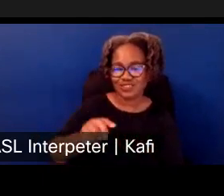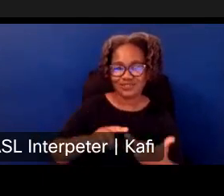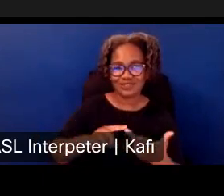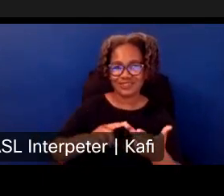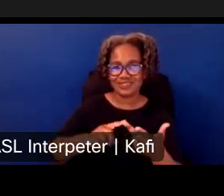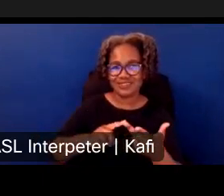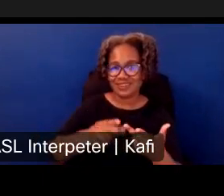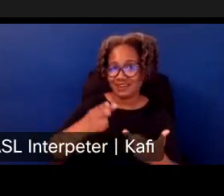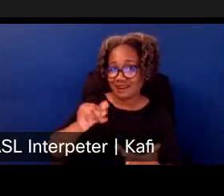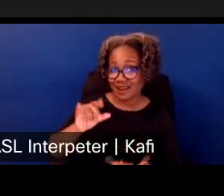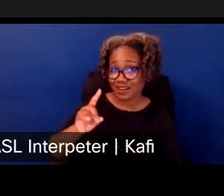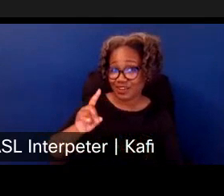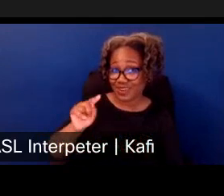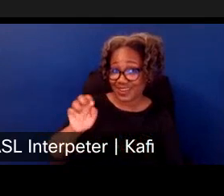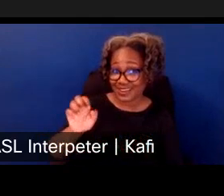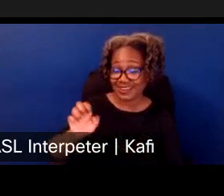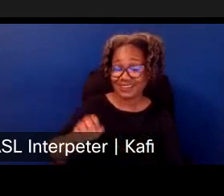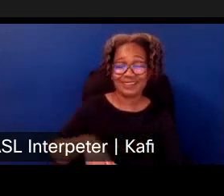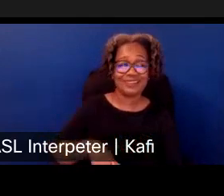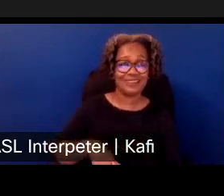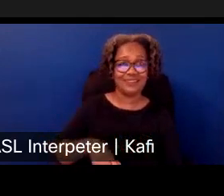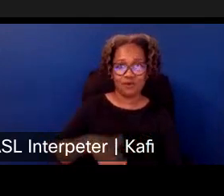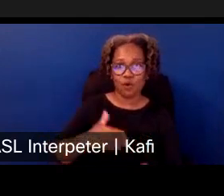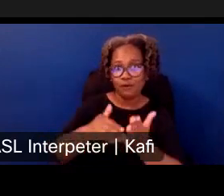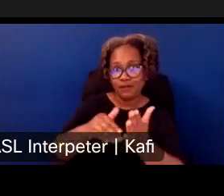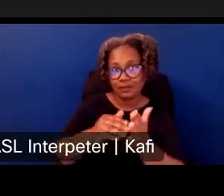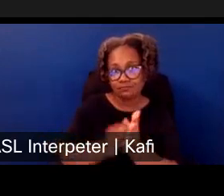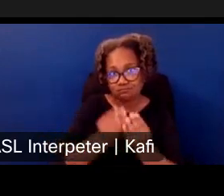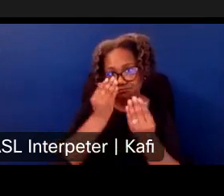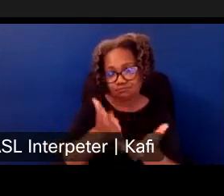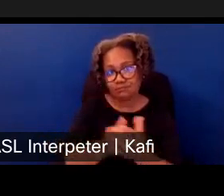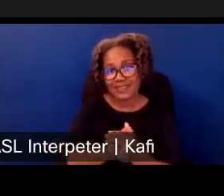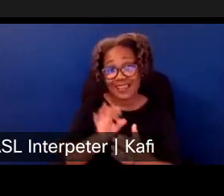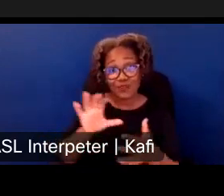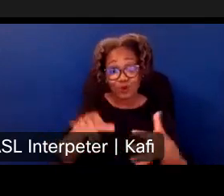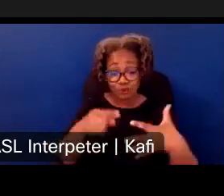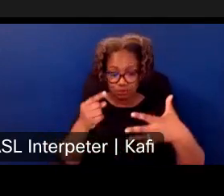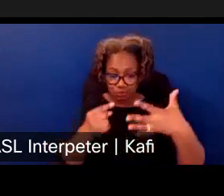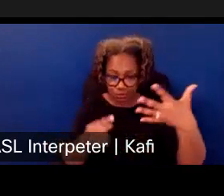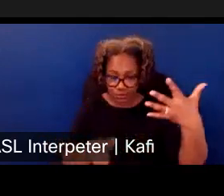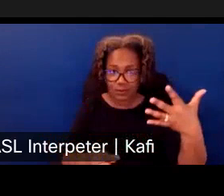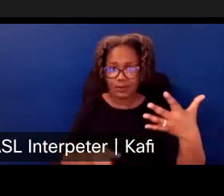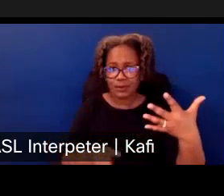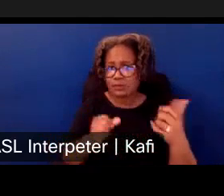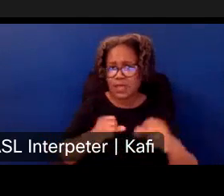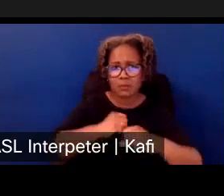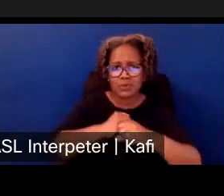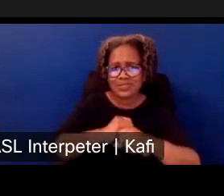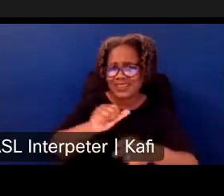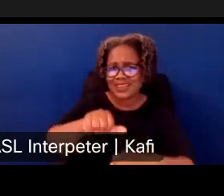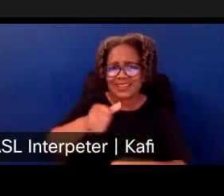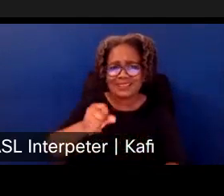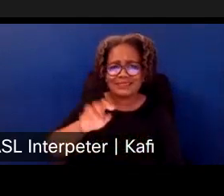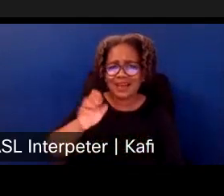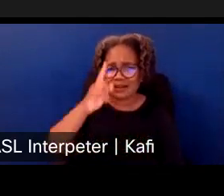that, you can wear any style you want. And then it's up to the people that you're around and that you